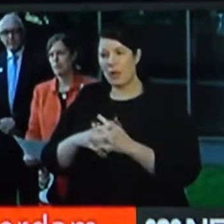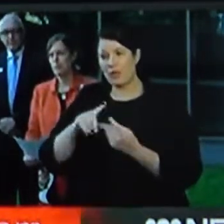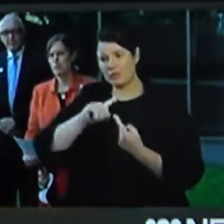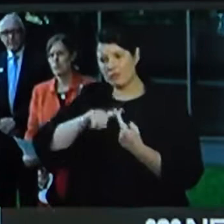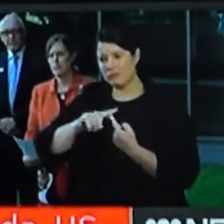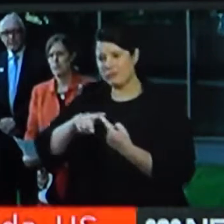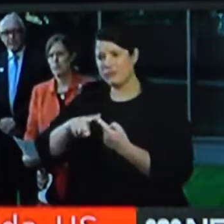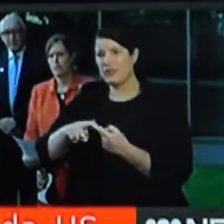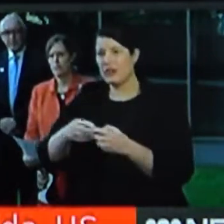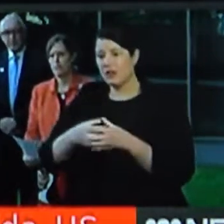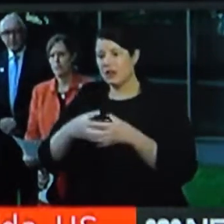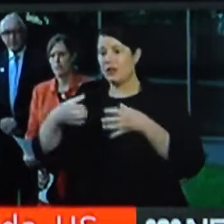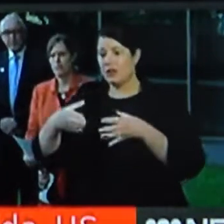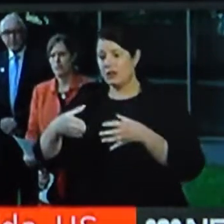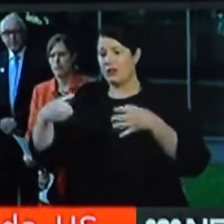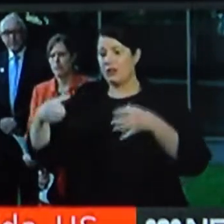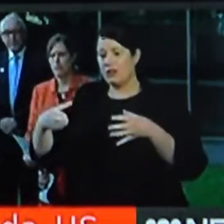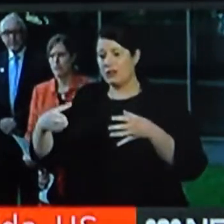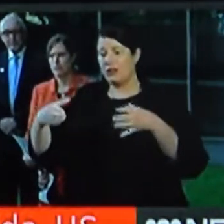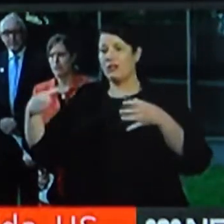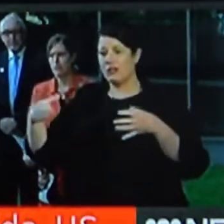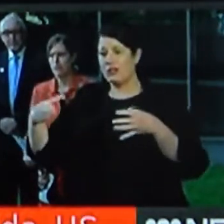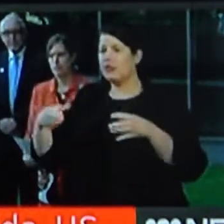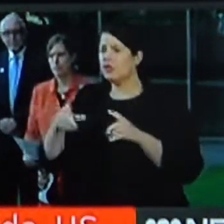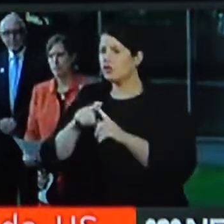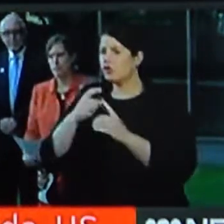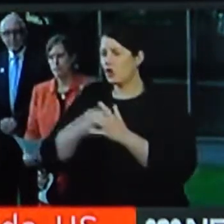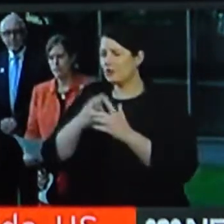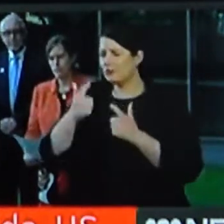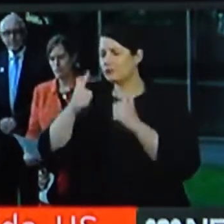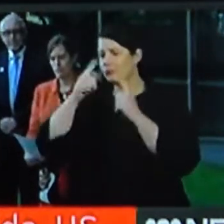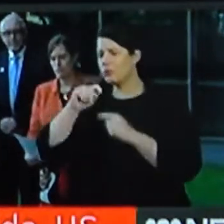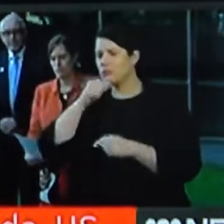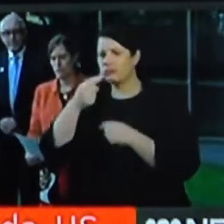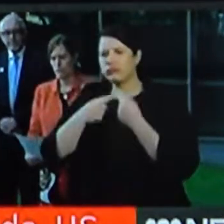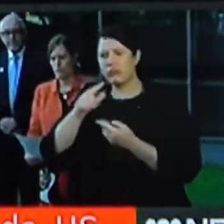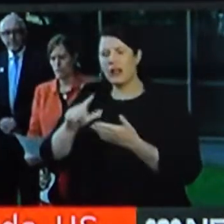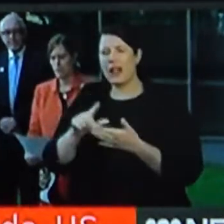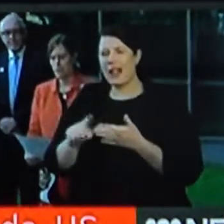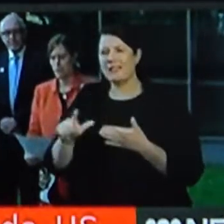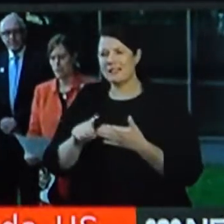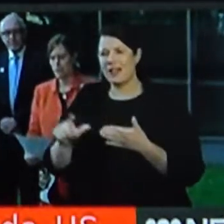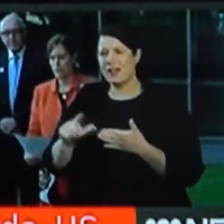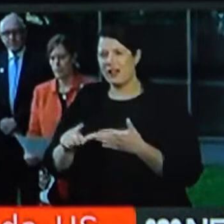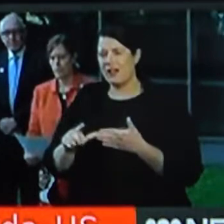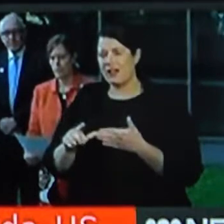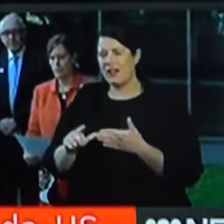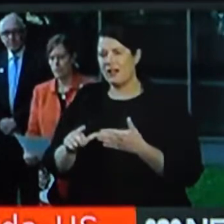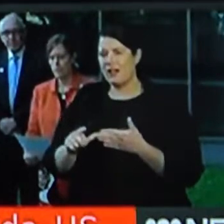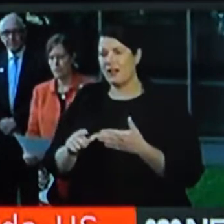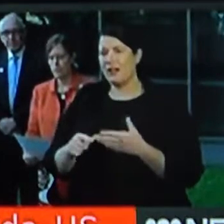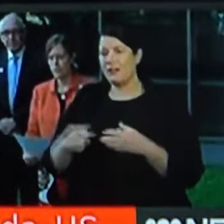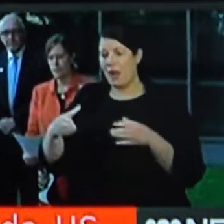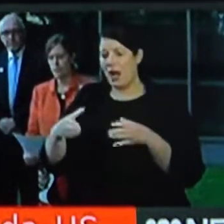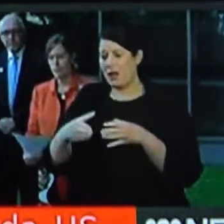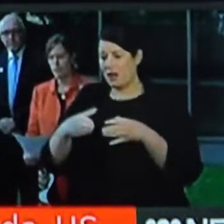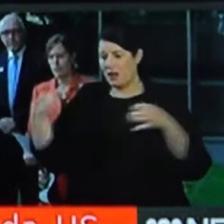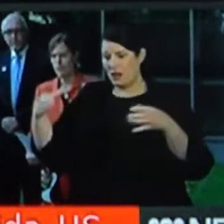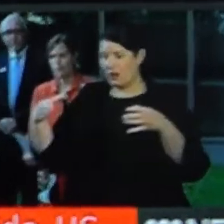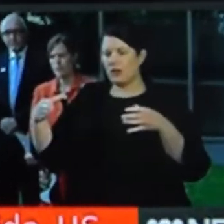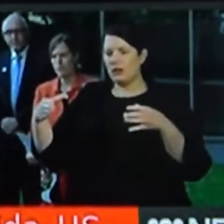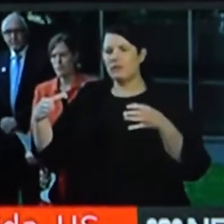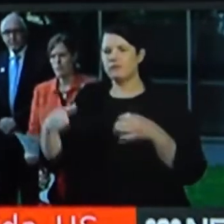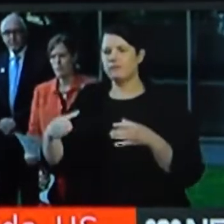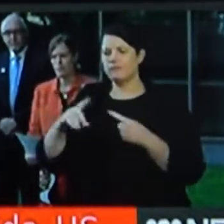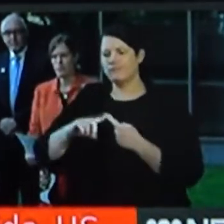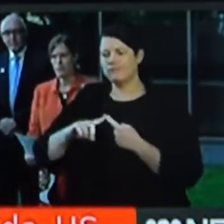number of cases go up every day, and Dr. Kerry will talk about that today. But the number of new cases we've managed to stabilise at this point